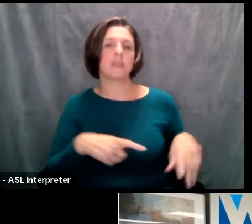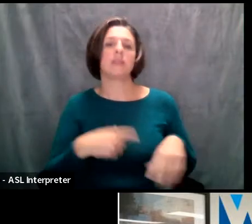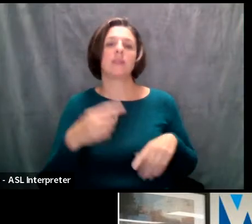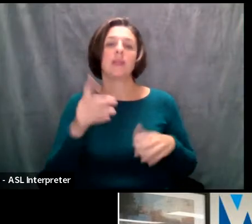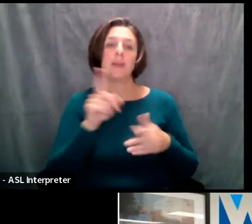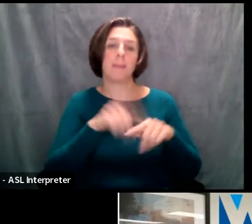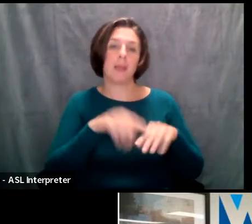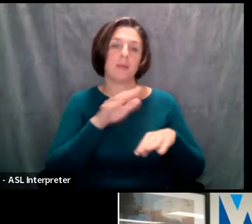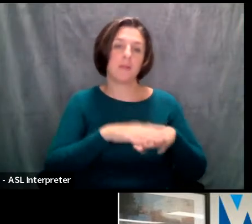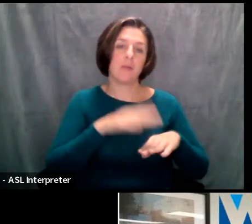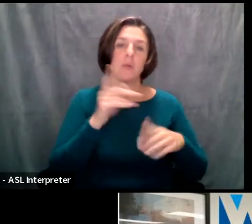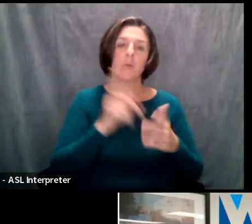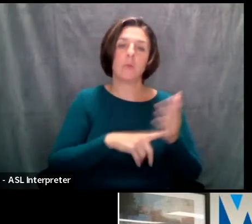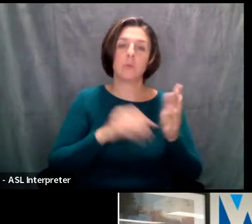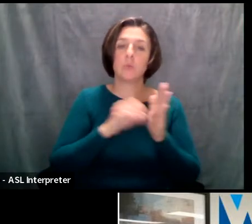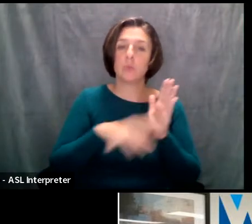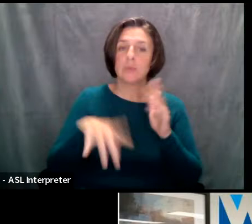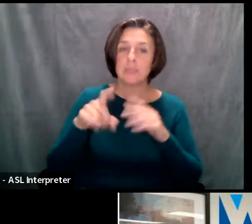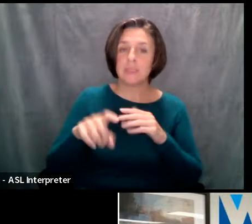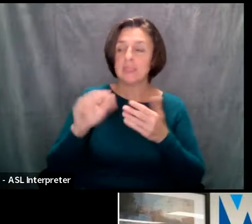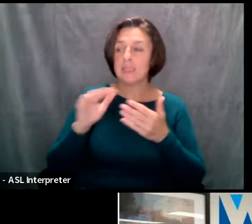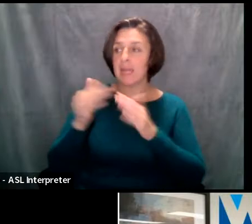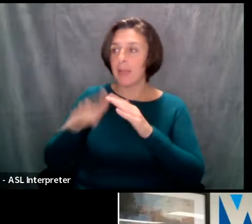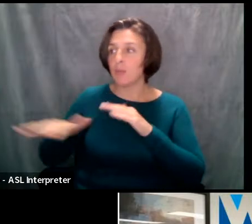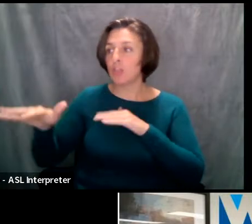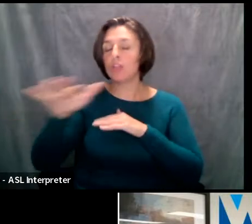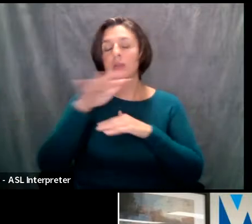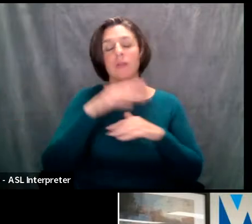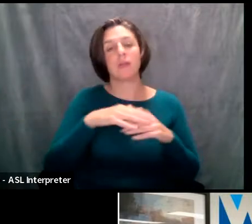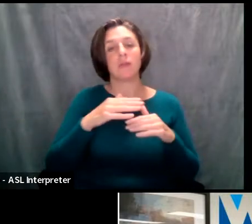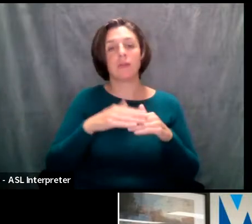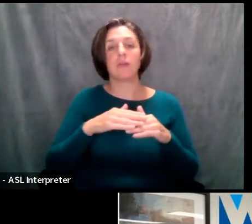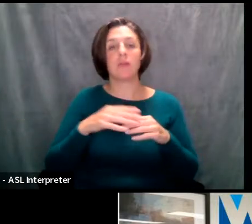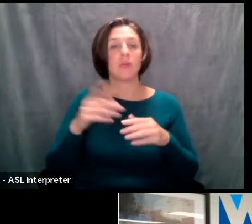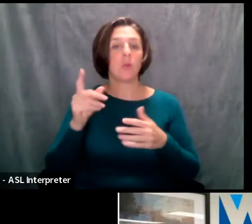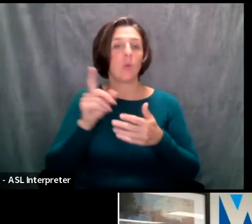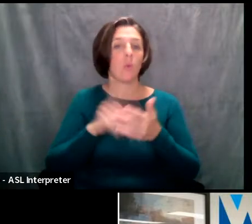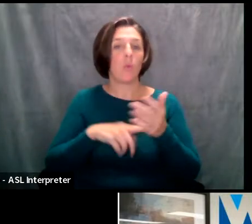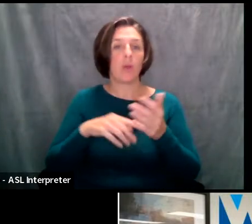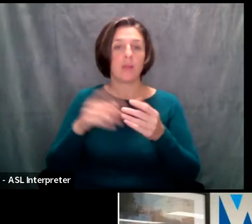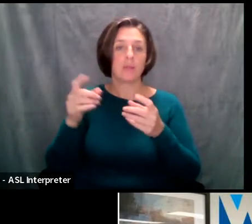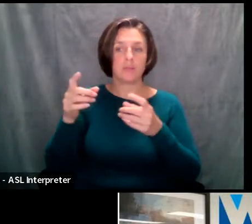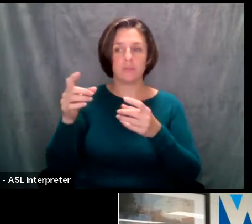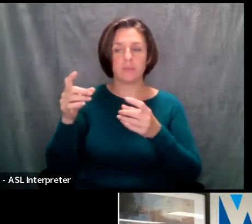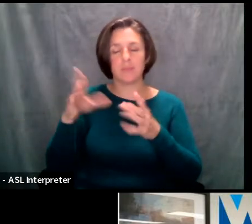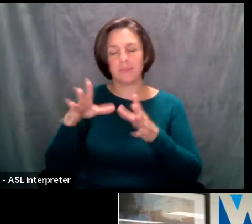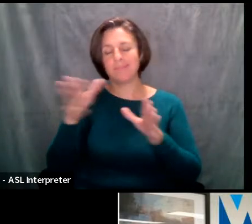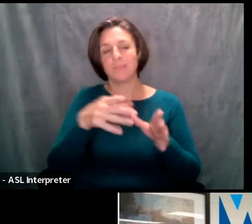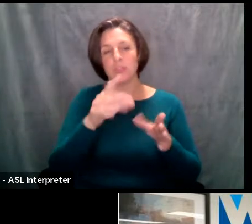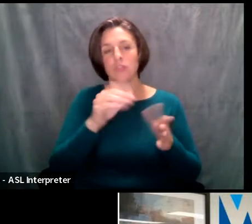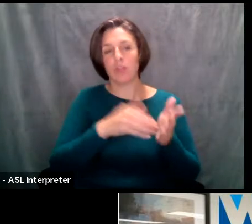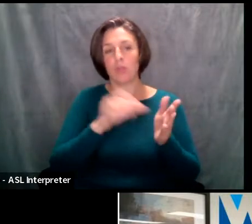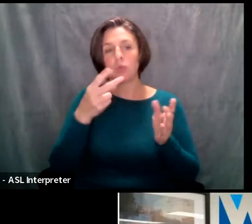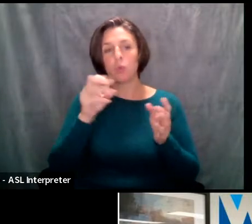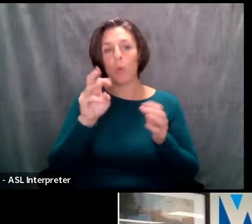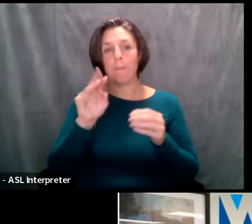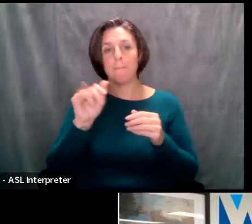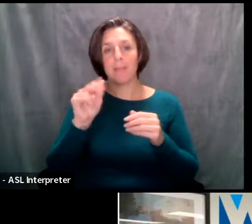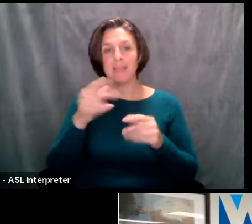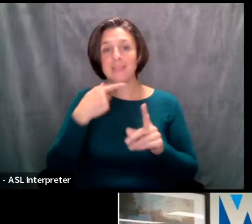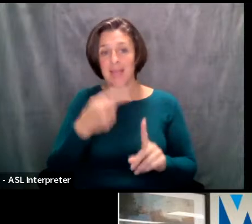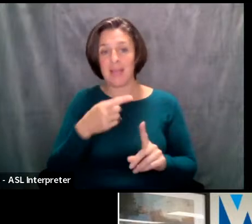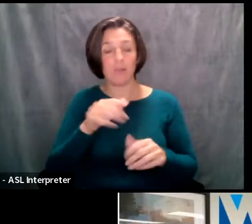need, the neighborhood, what the administration, Dr. Soman's saying, these are all really great ideas. So I don't want